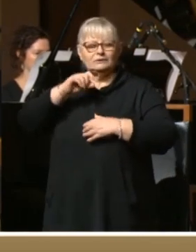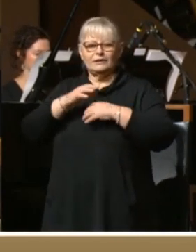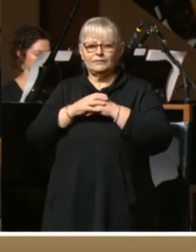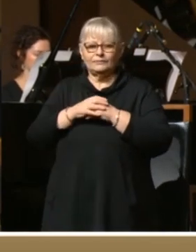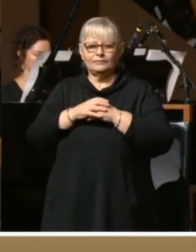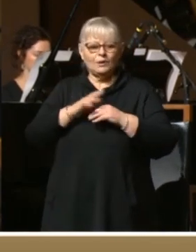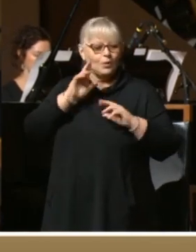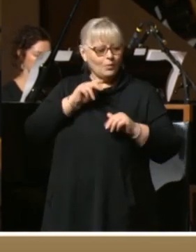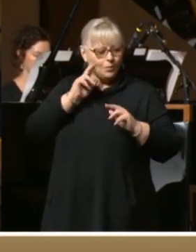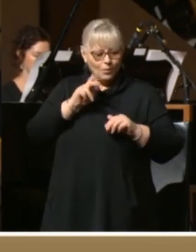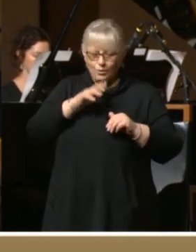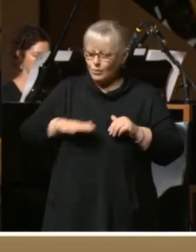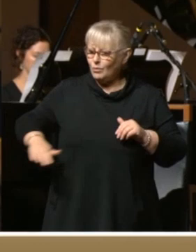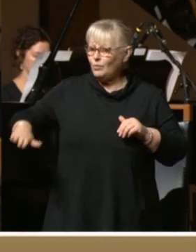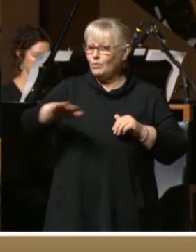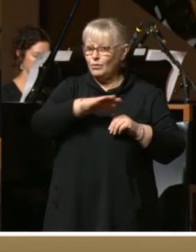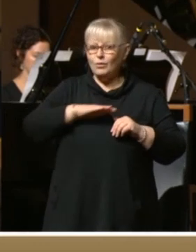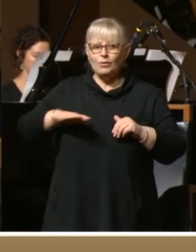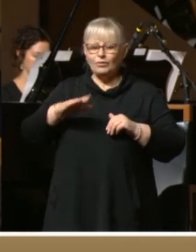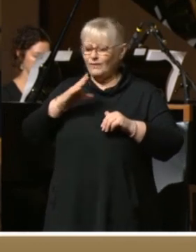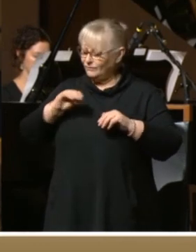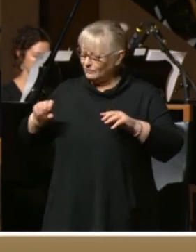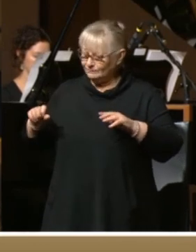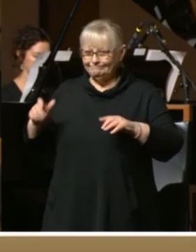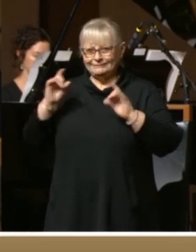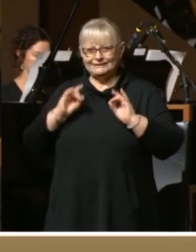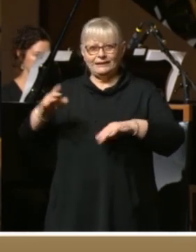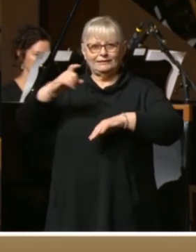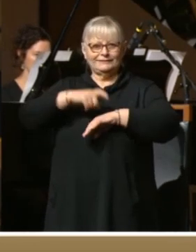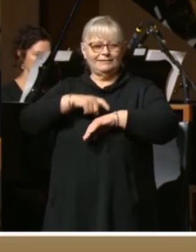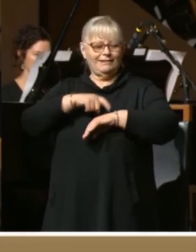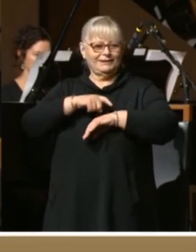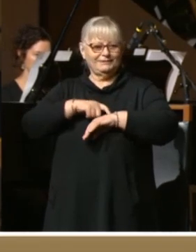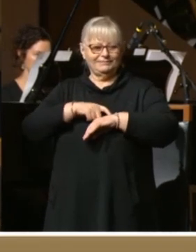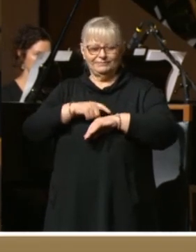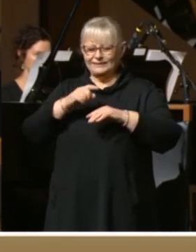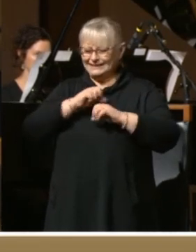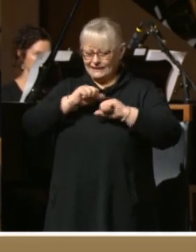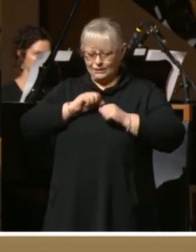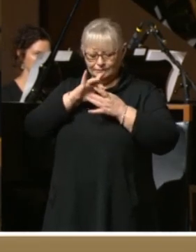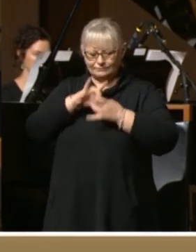for Mother Earth since the dawn of time. Our signature is in the land.